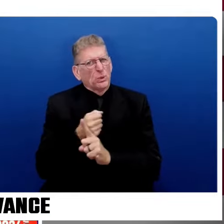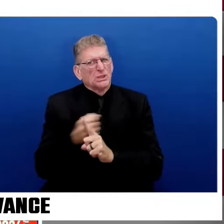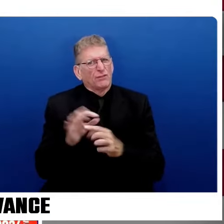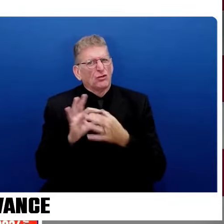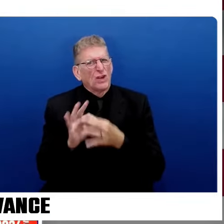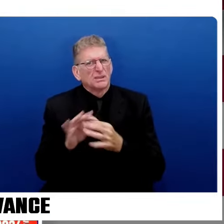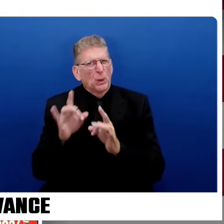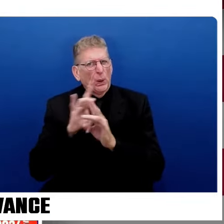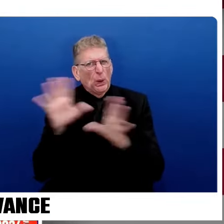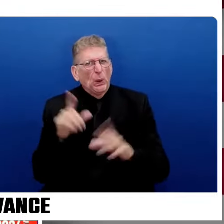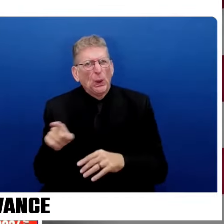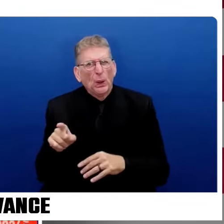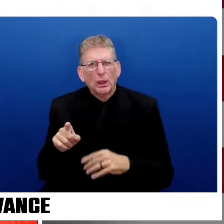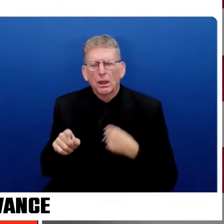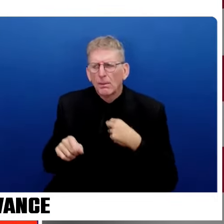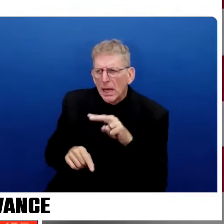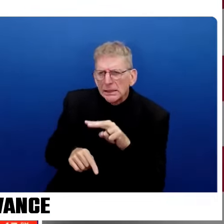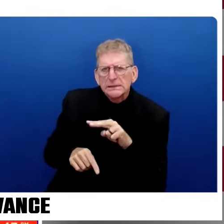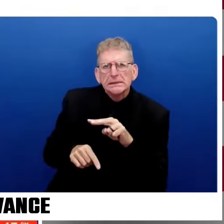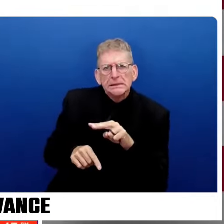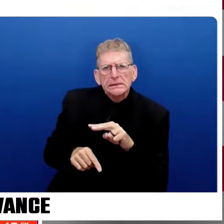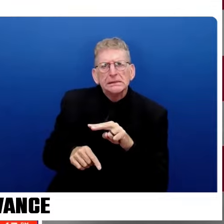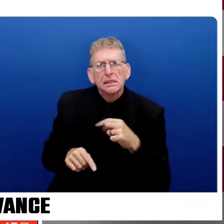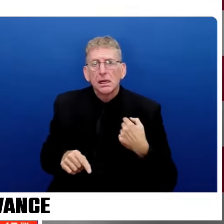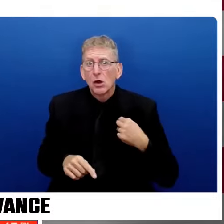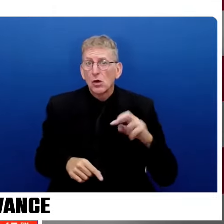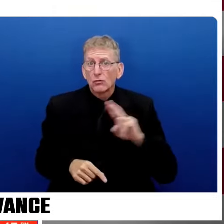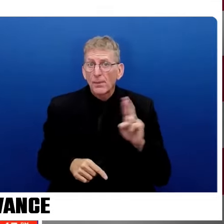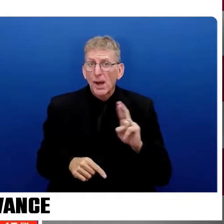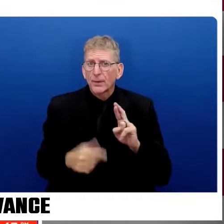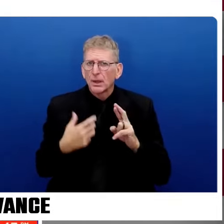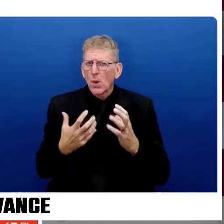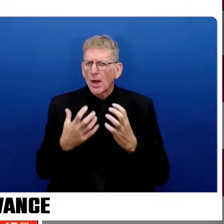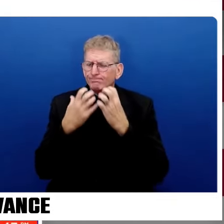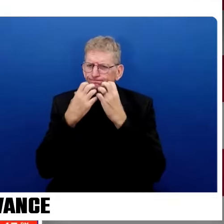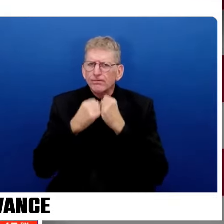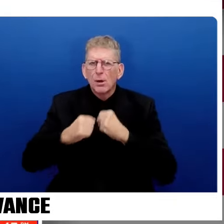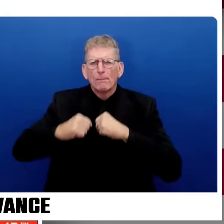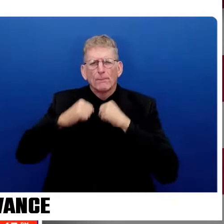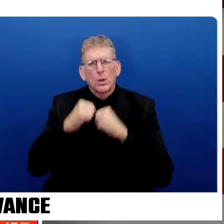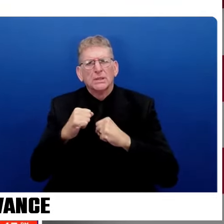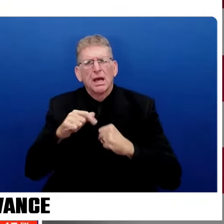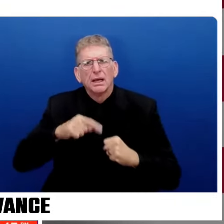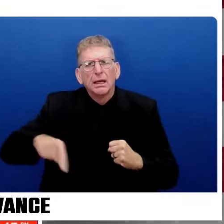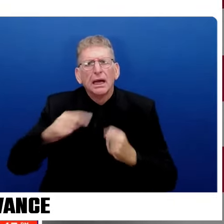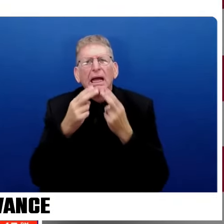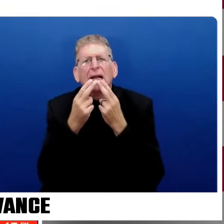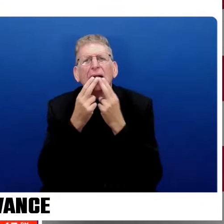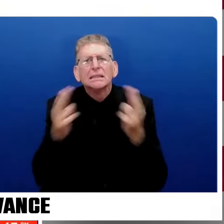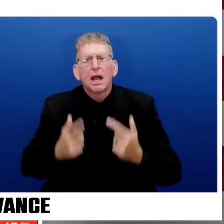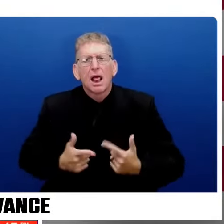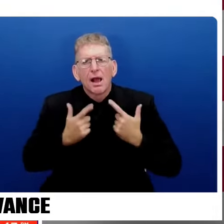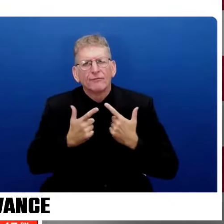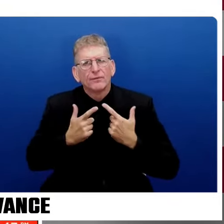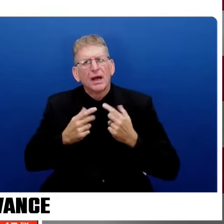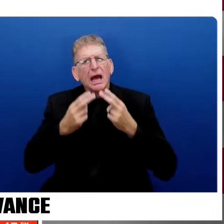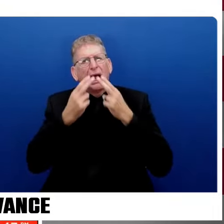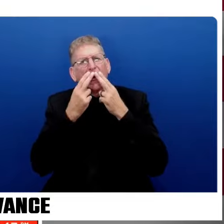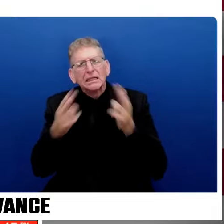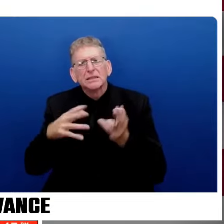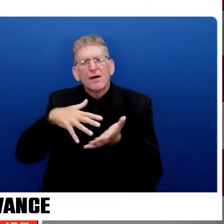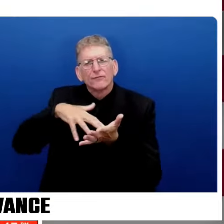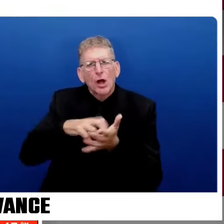life in this country, who proudly wants to protect the vulnerable, is that my party, we've got to do so much better of a job at earning the